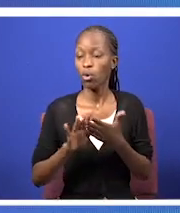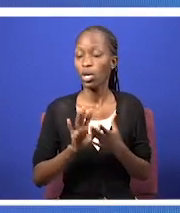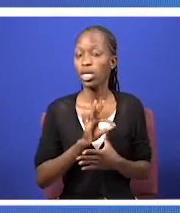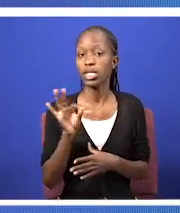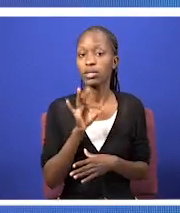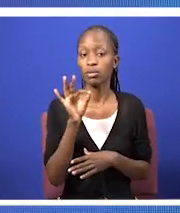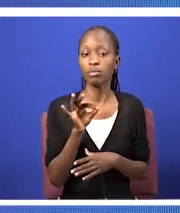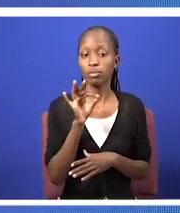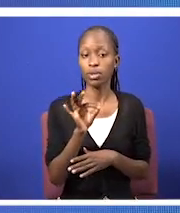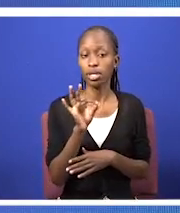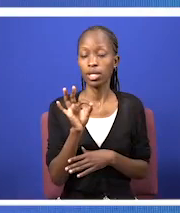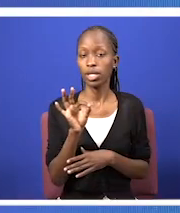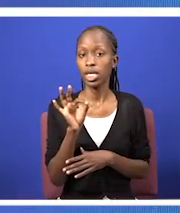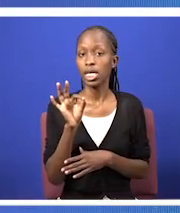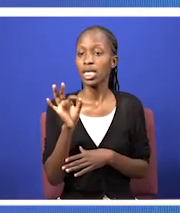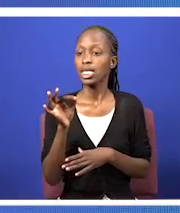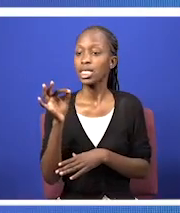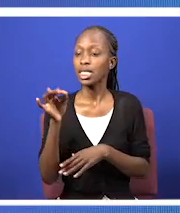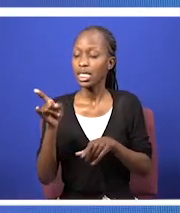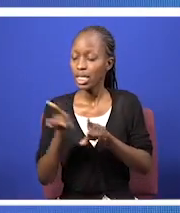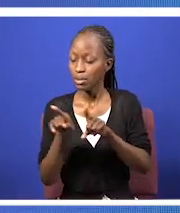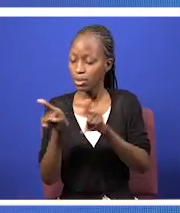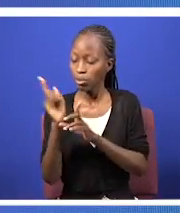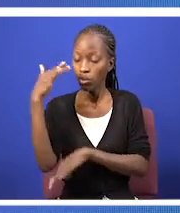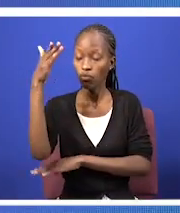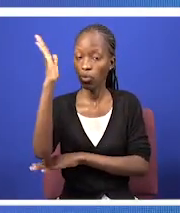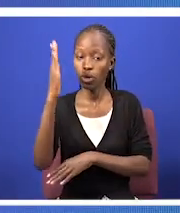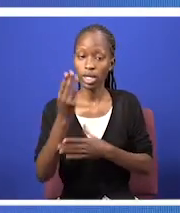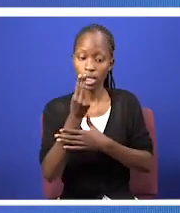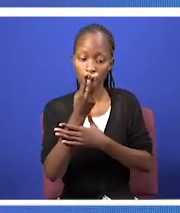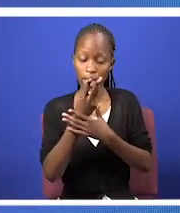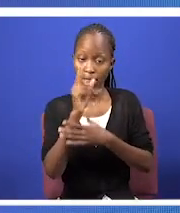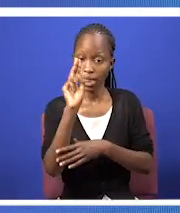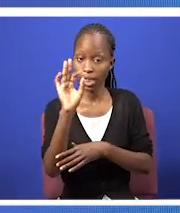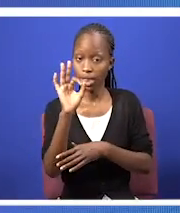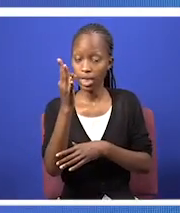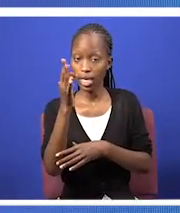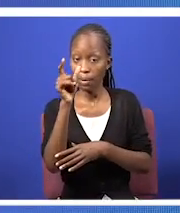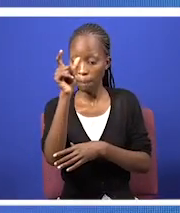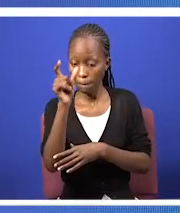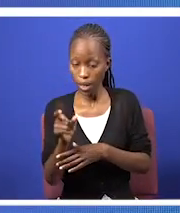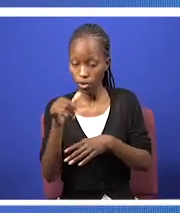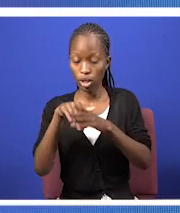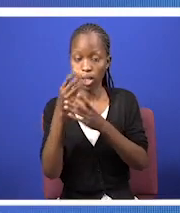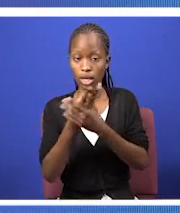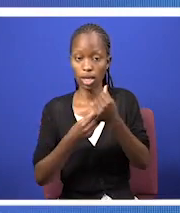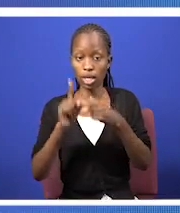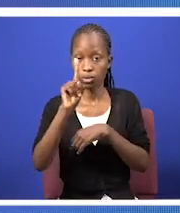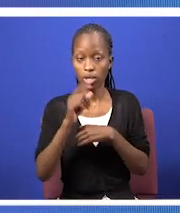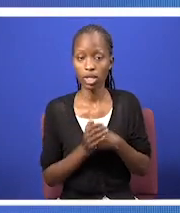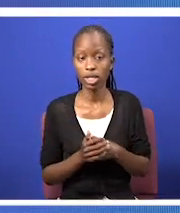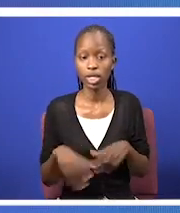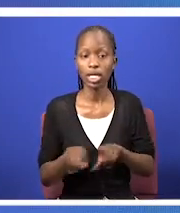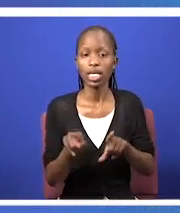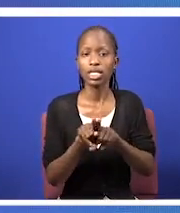Holy Spirit is actually God. He is the third person in the Trinity. Just as much as the